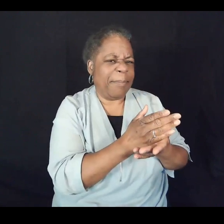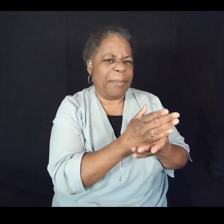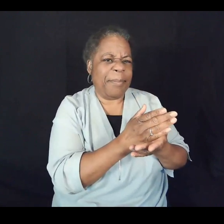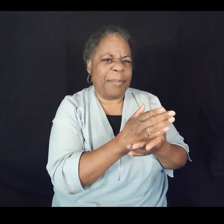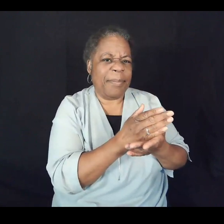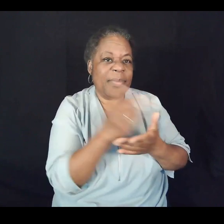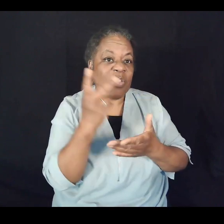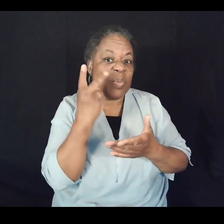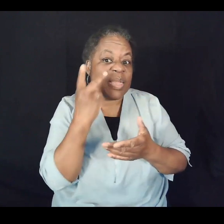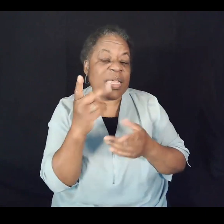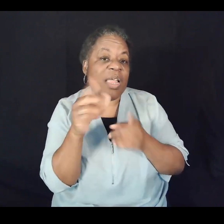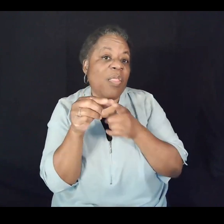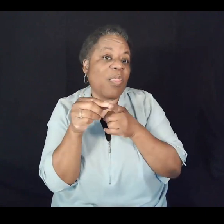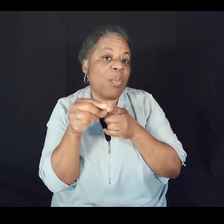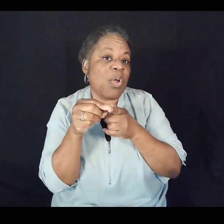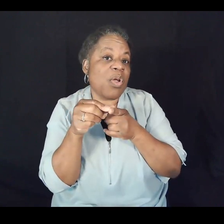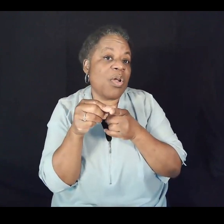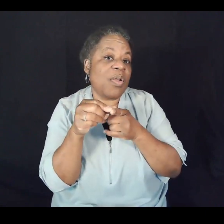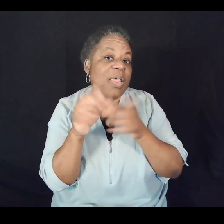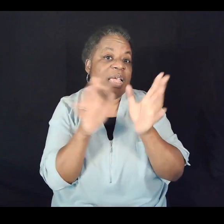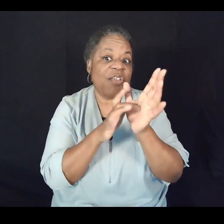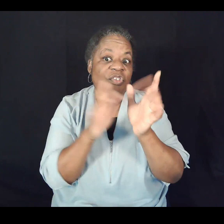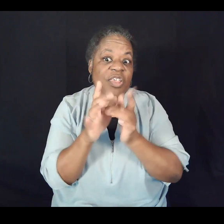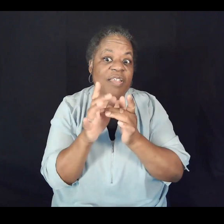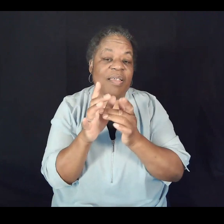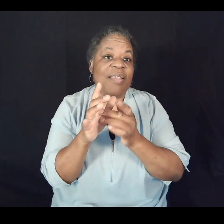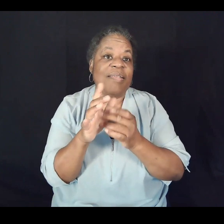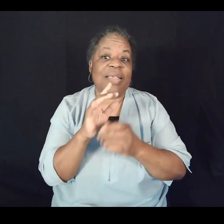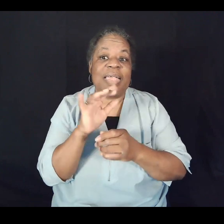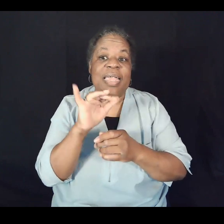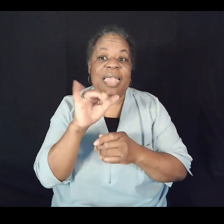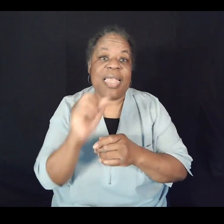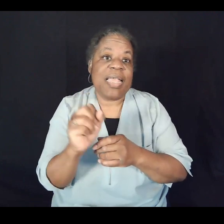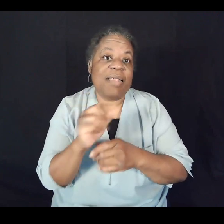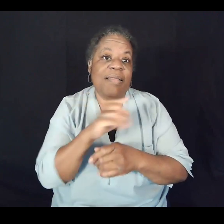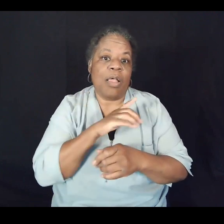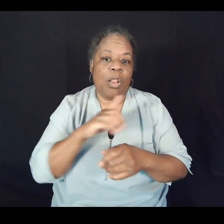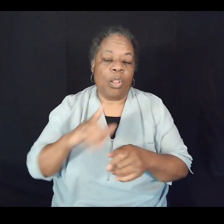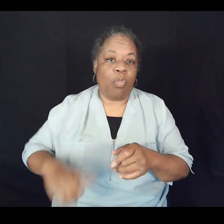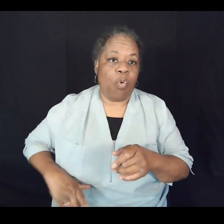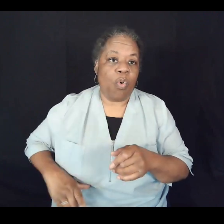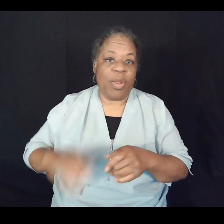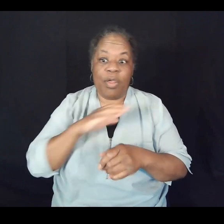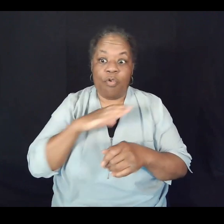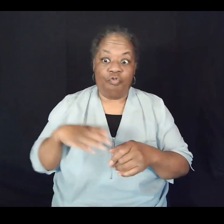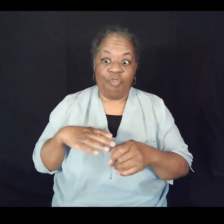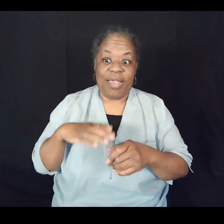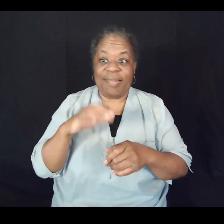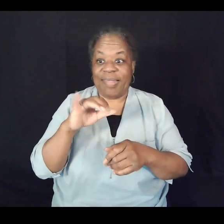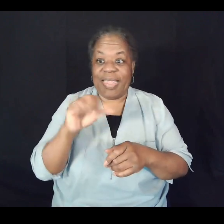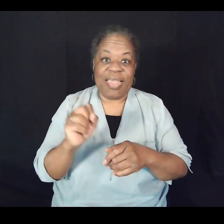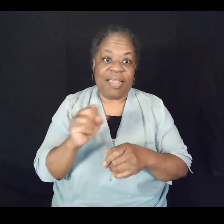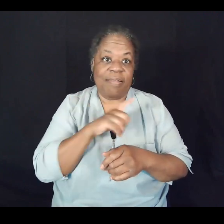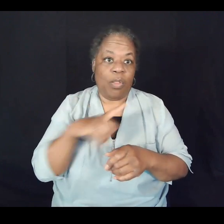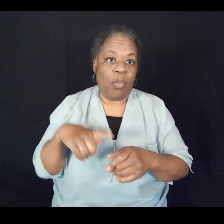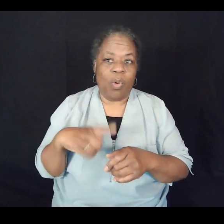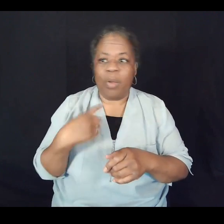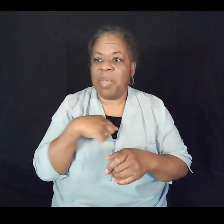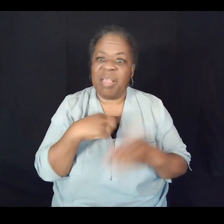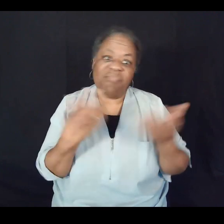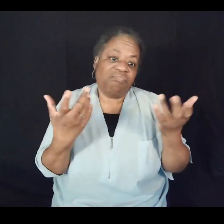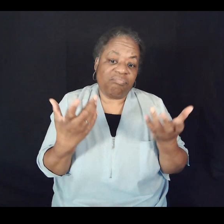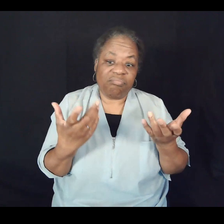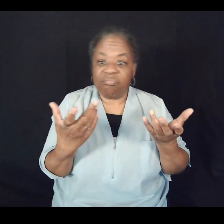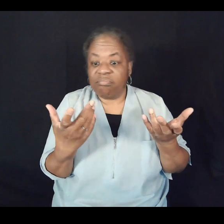term in the New Testament, Jesus is Lord, or Christ is Lord, we don't bat an eye. But in the